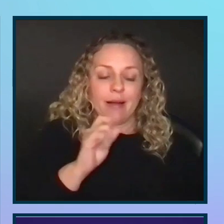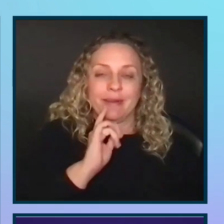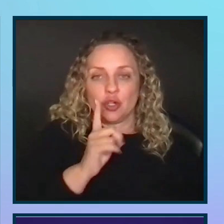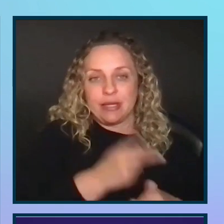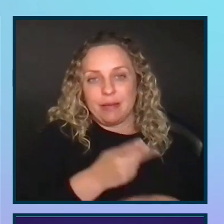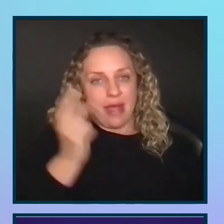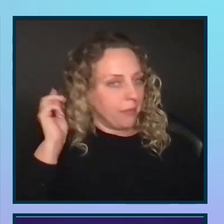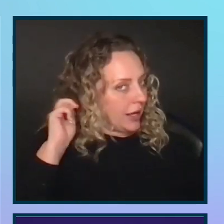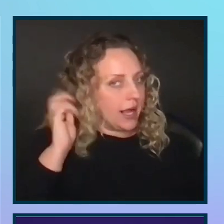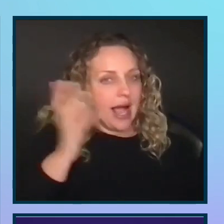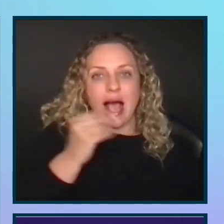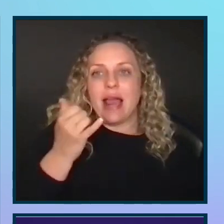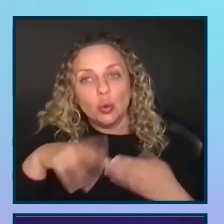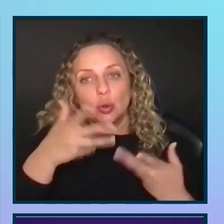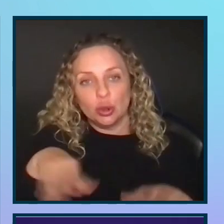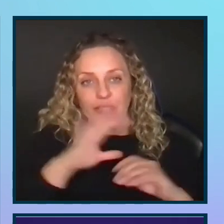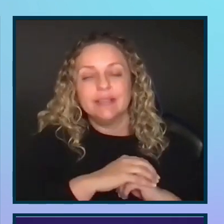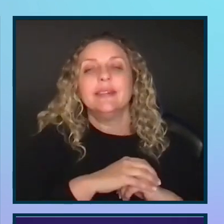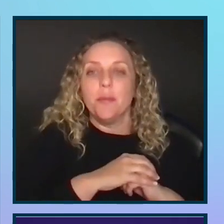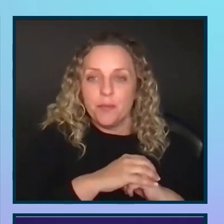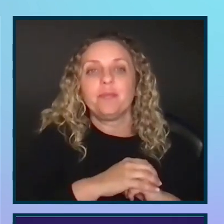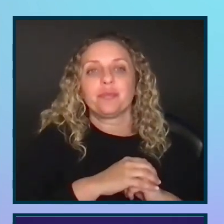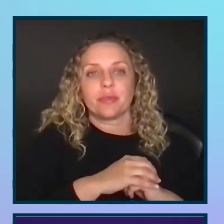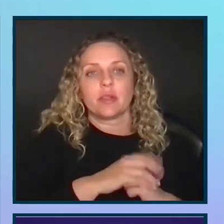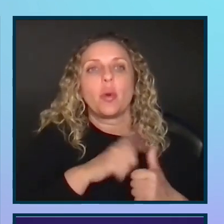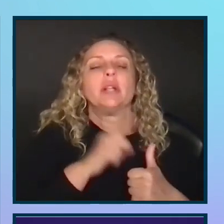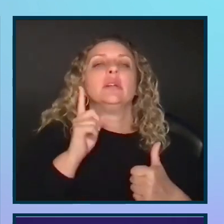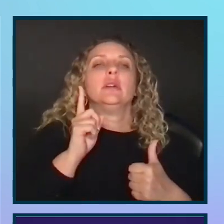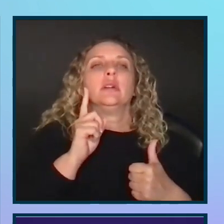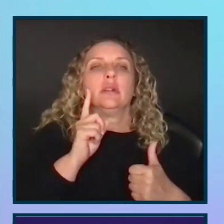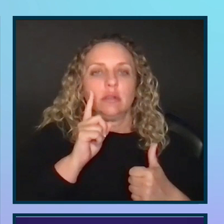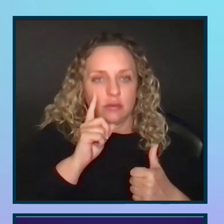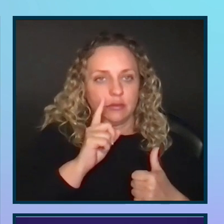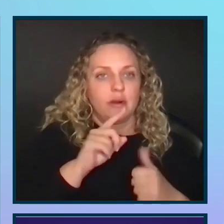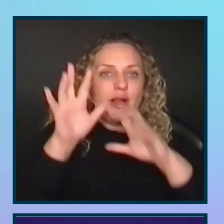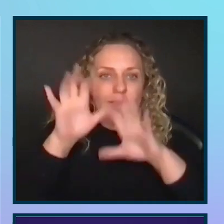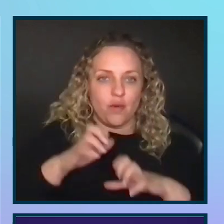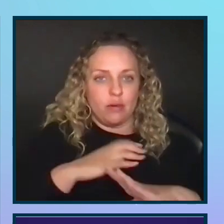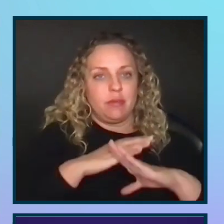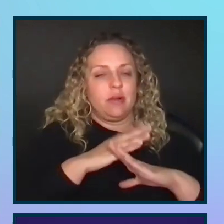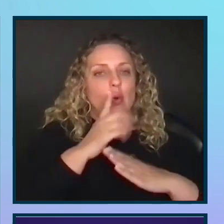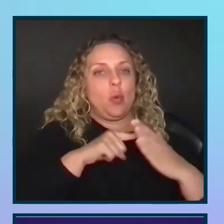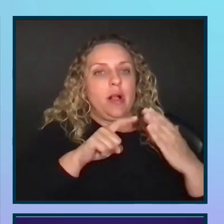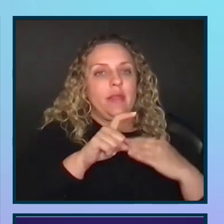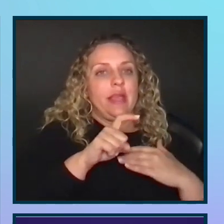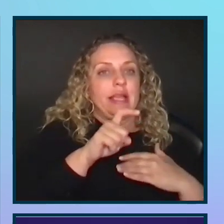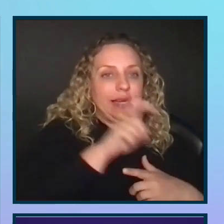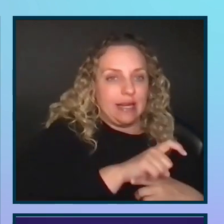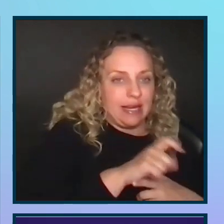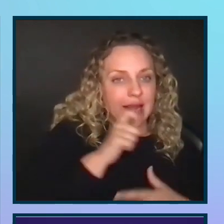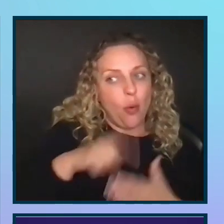that in mind. And awesome. So in 1, forms stand between users and what they need, not necessarily what they